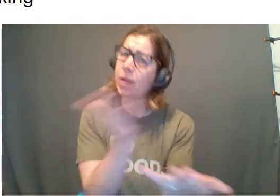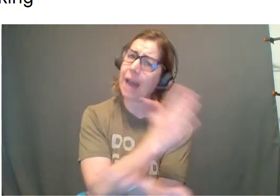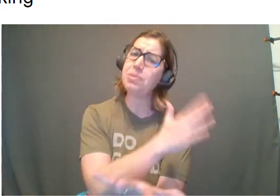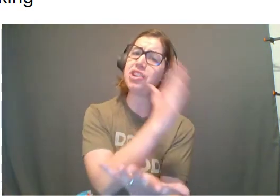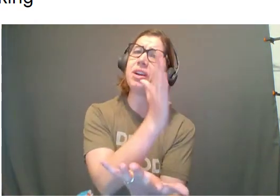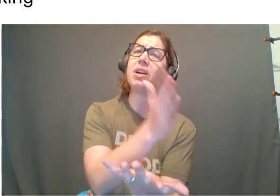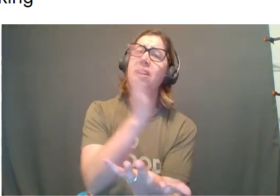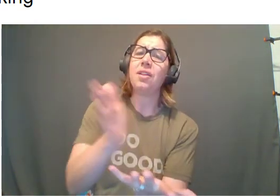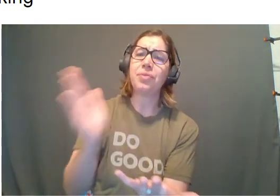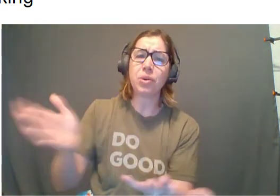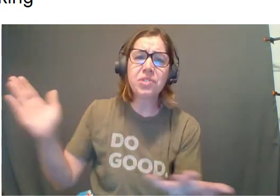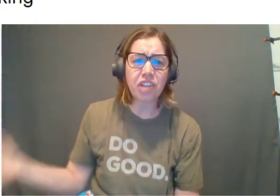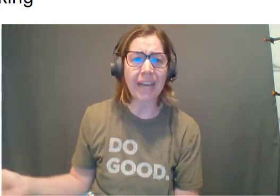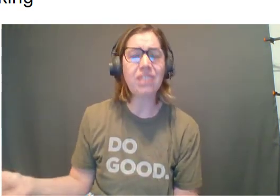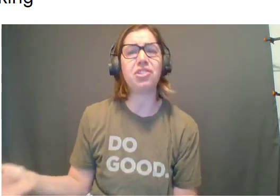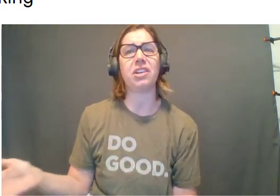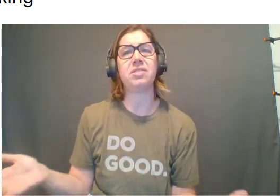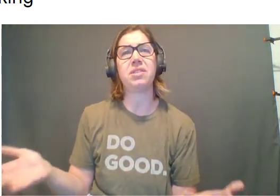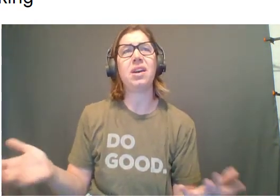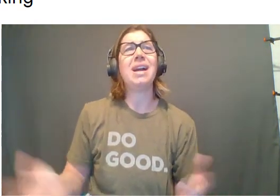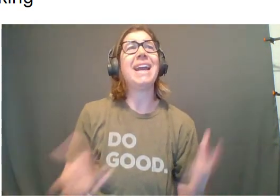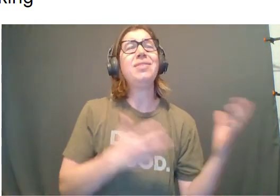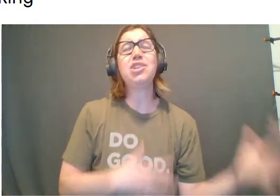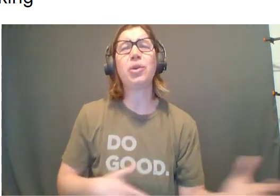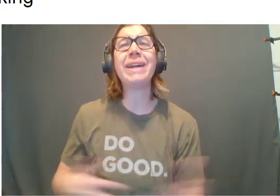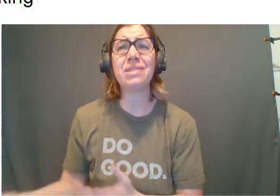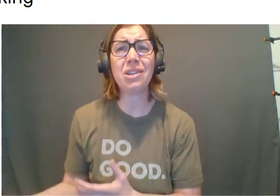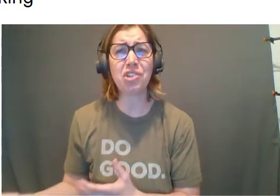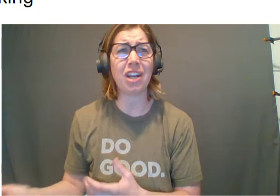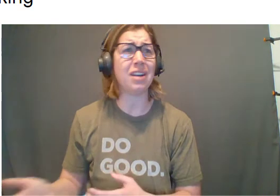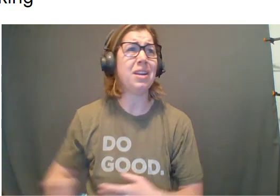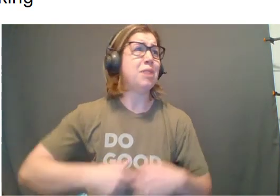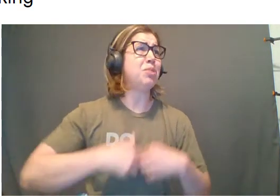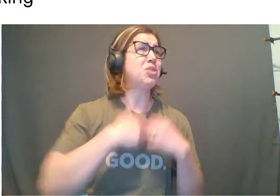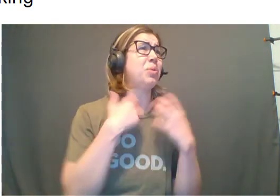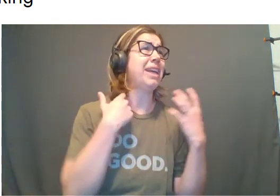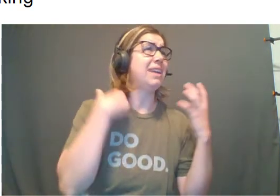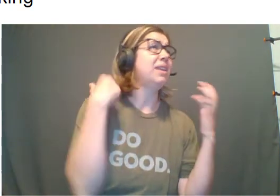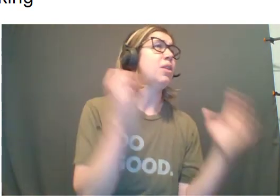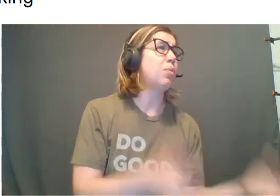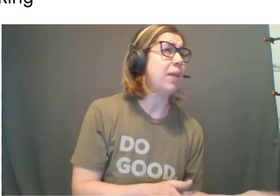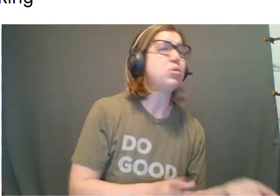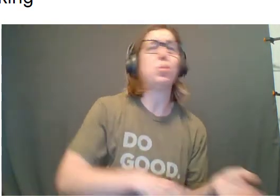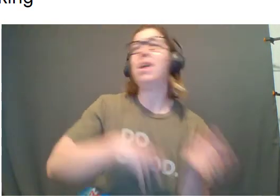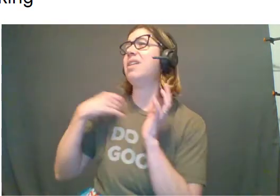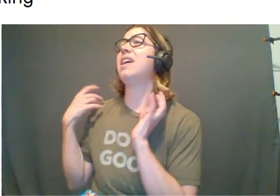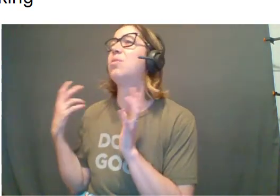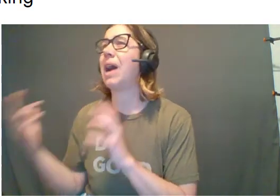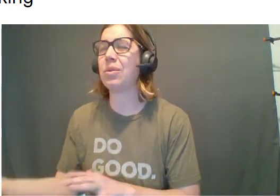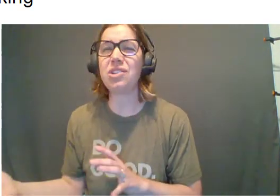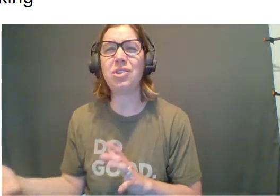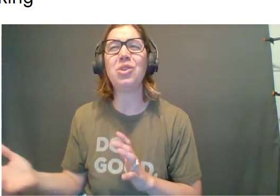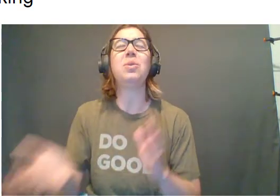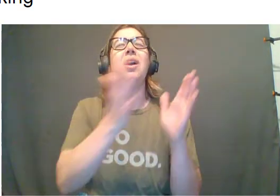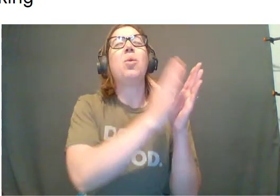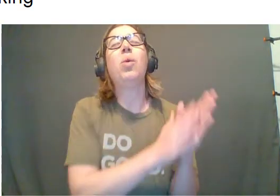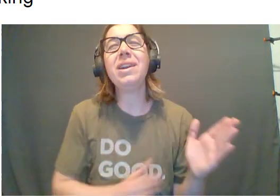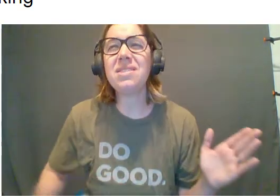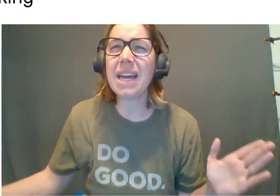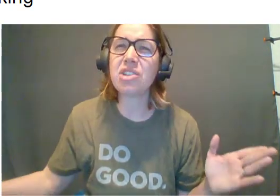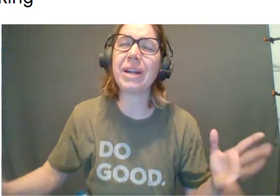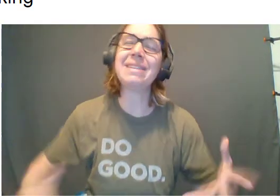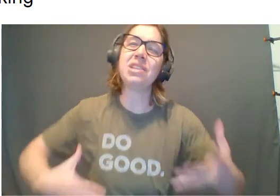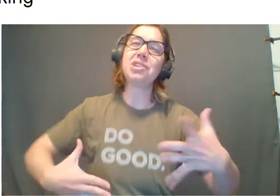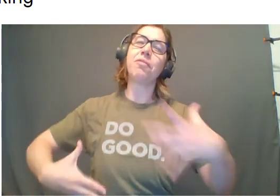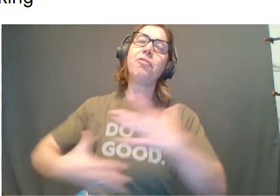emotions, so capture those changes. In the transition between round one and round two, what